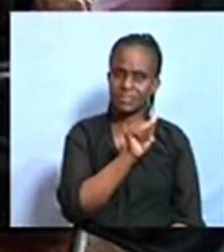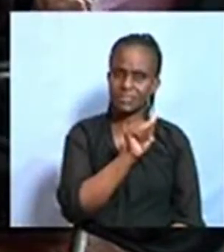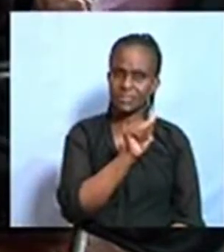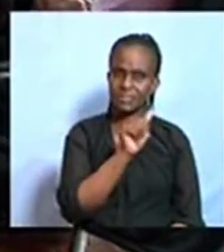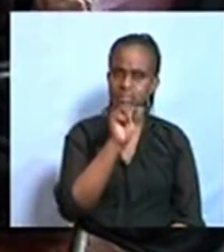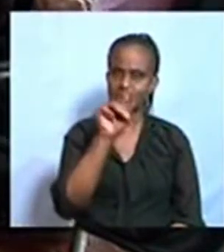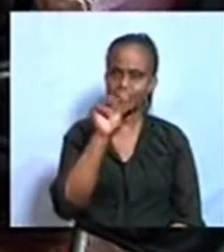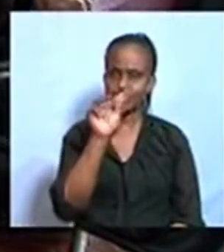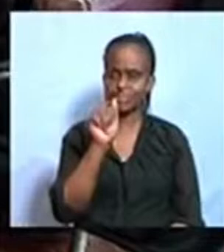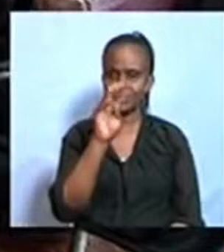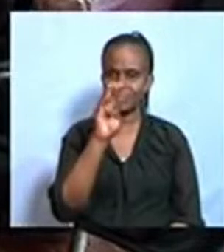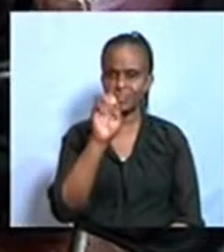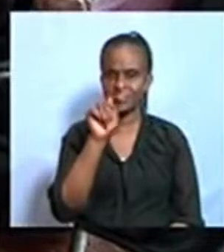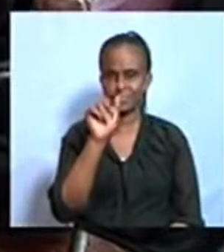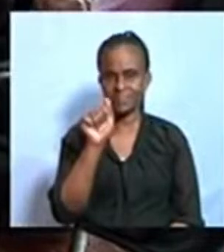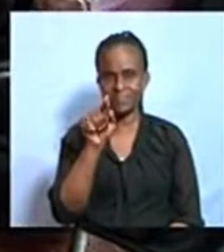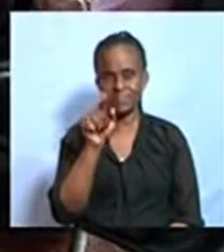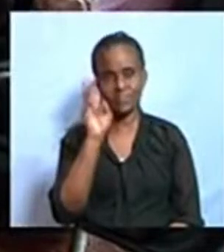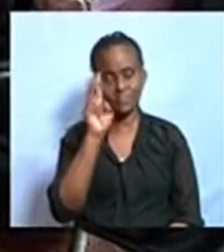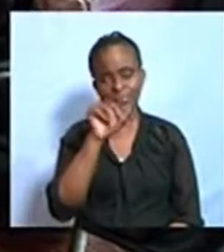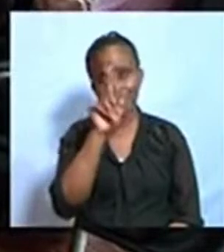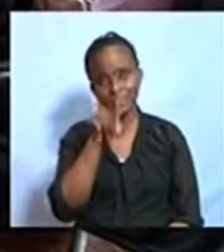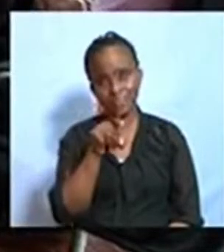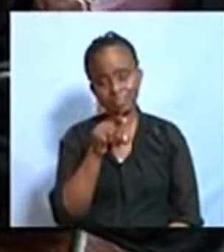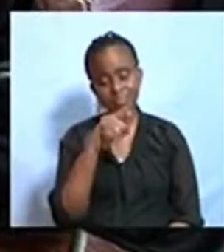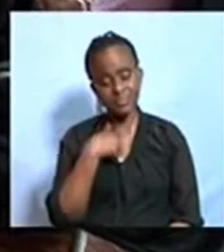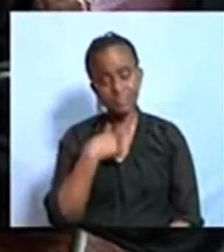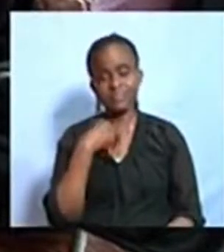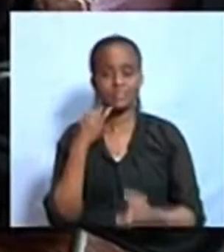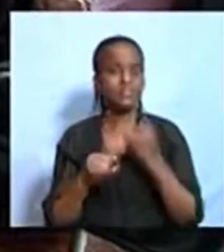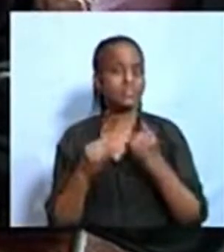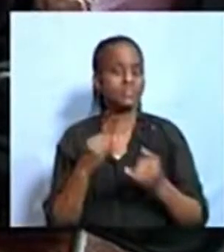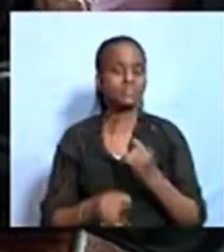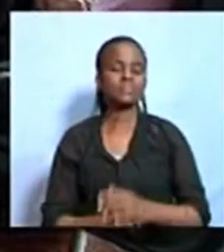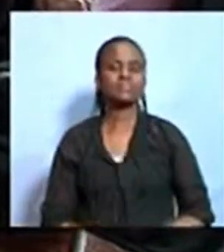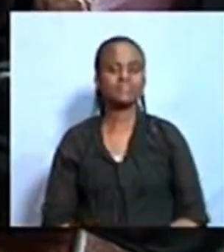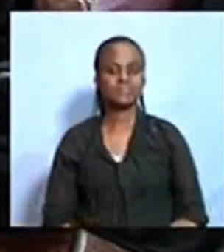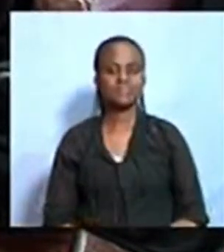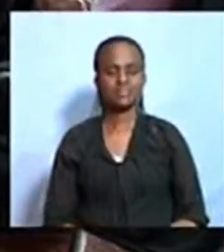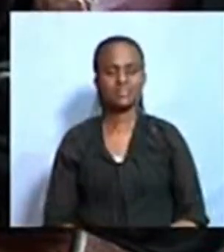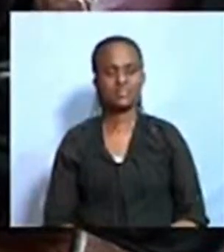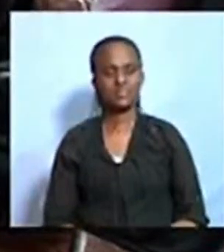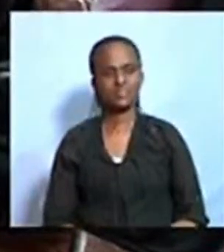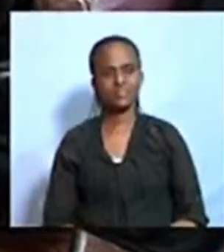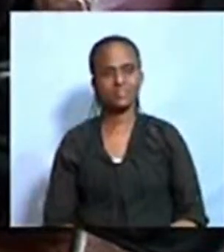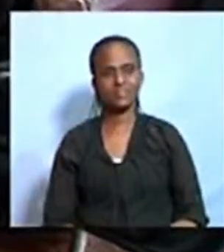Marita, are you going to ask? I'll ask the last one. Okay. Honorable Musanje.